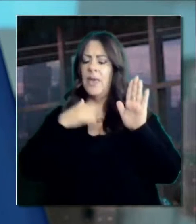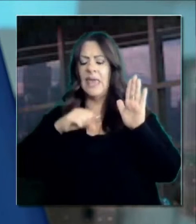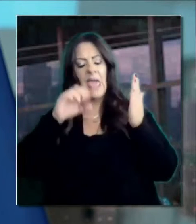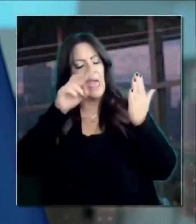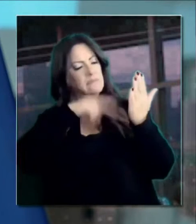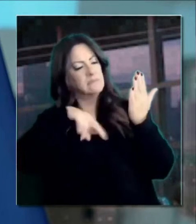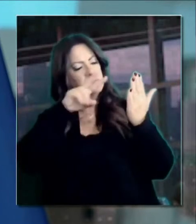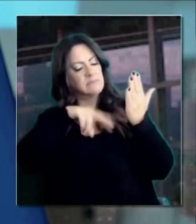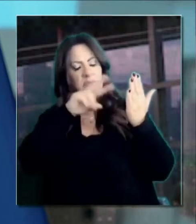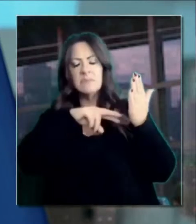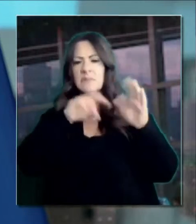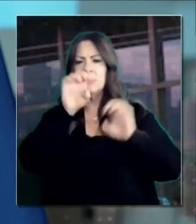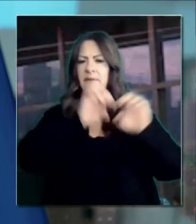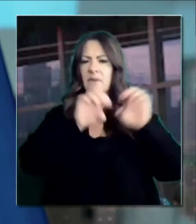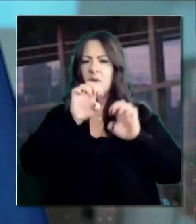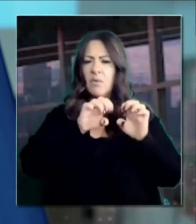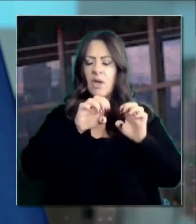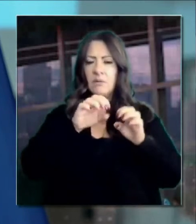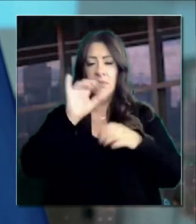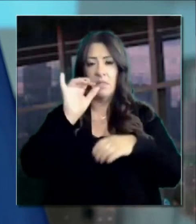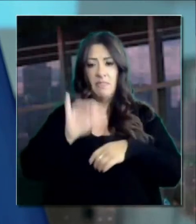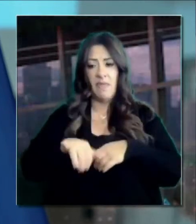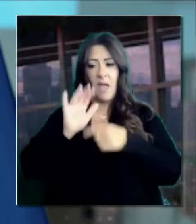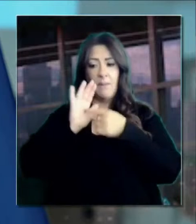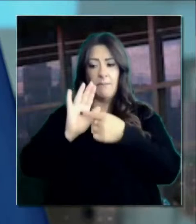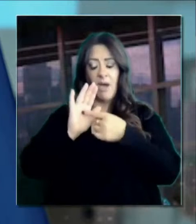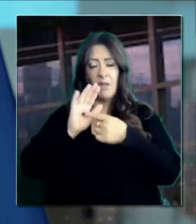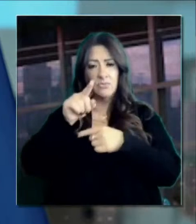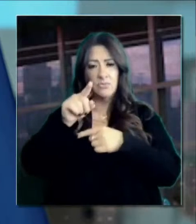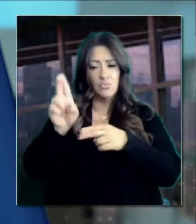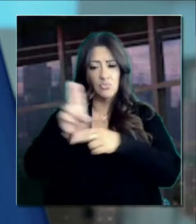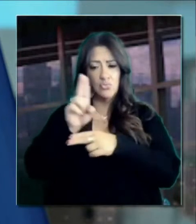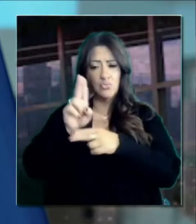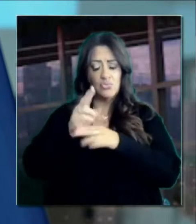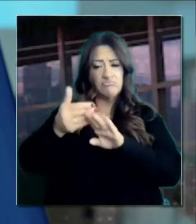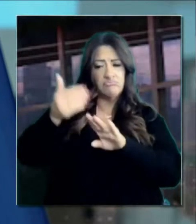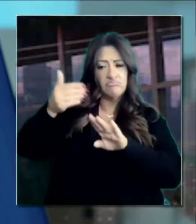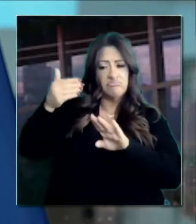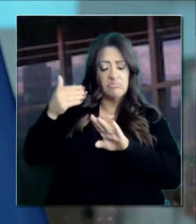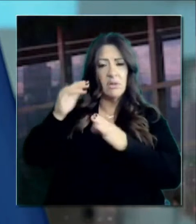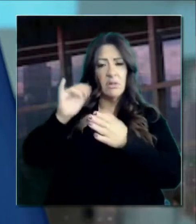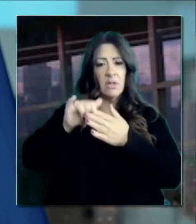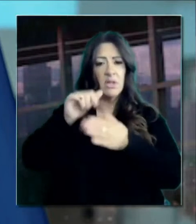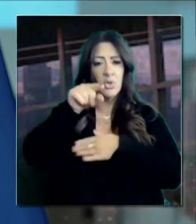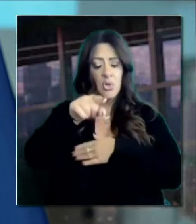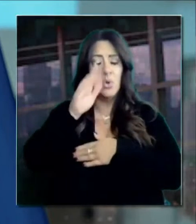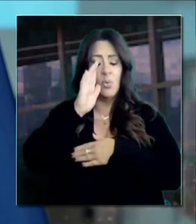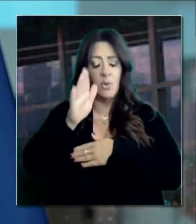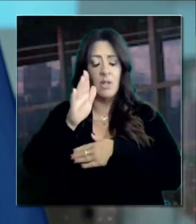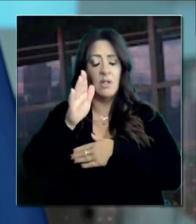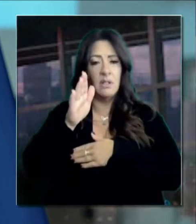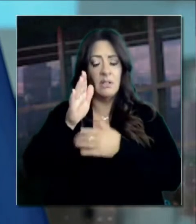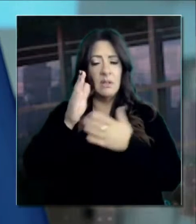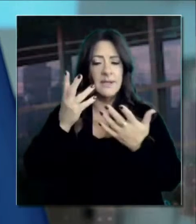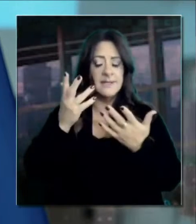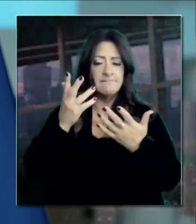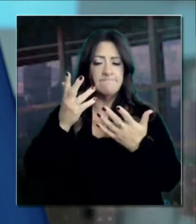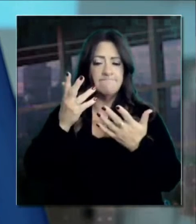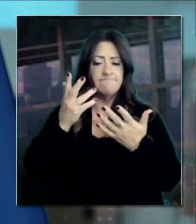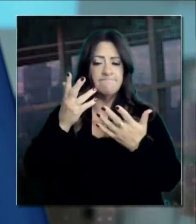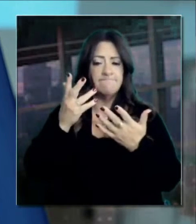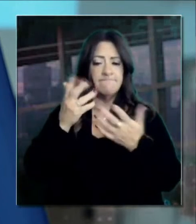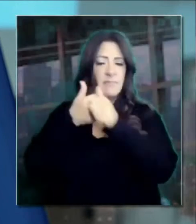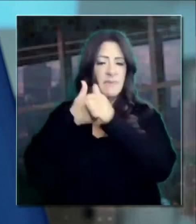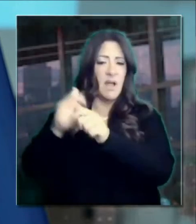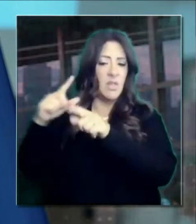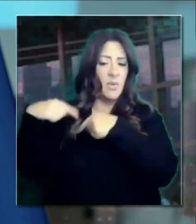How accurate have those models been previously, and do they take into account the lifting of the stay-at-home order? And why